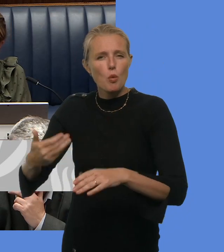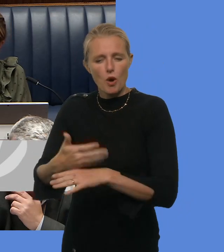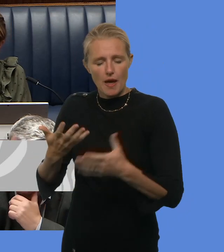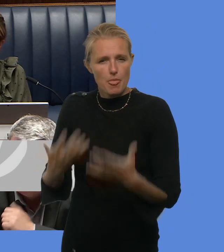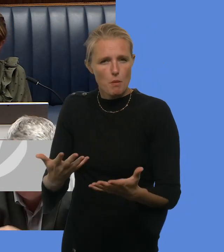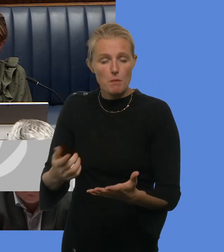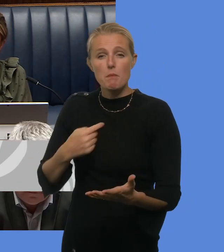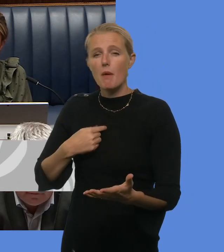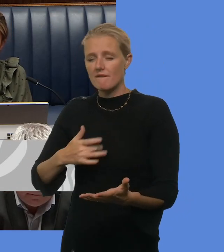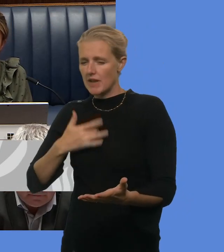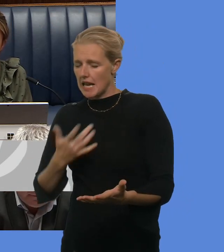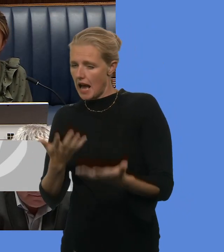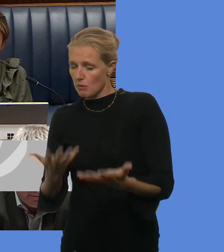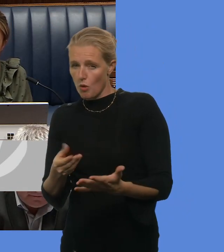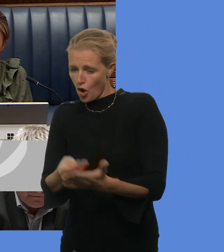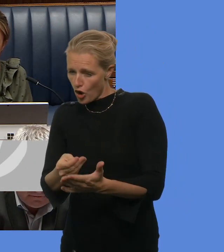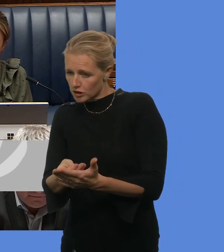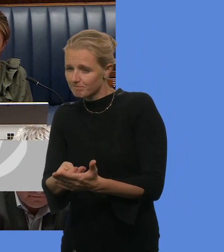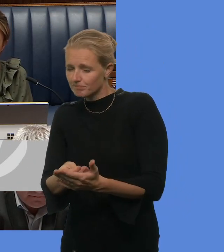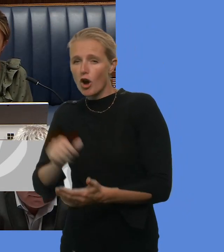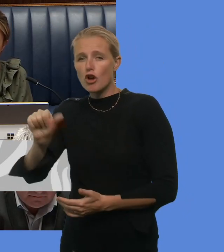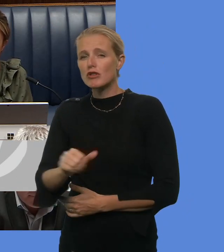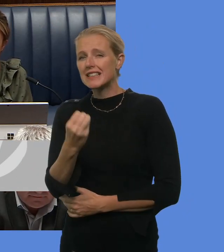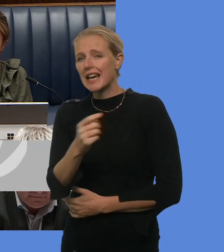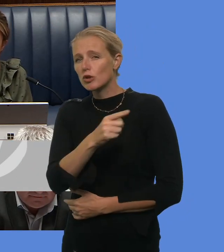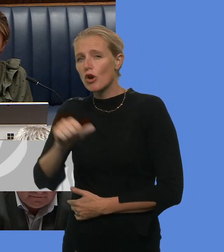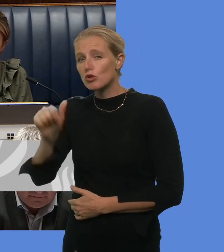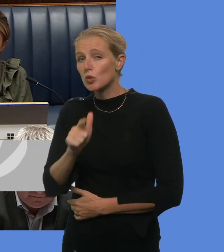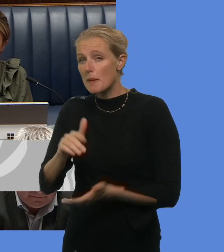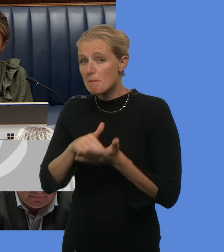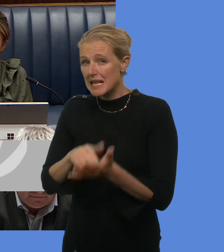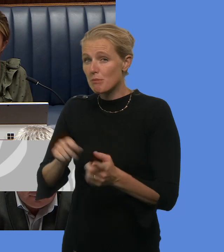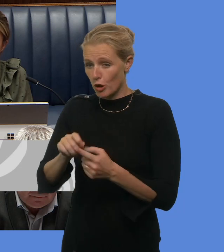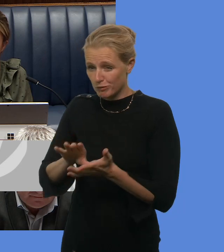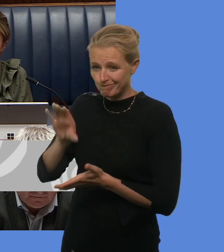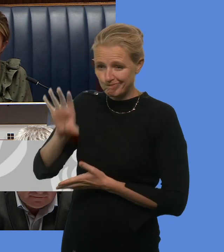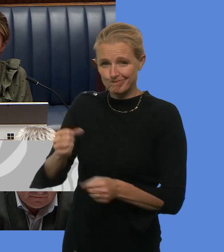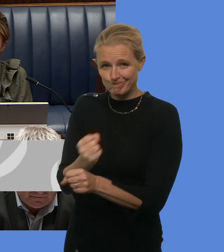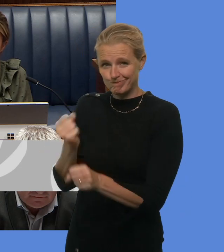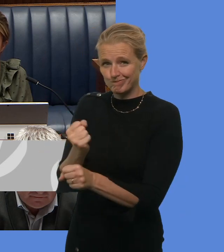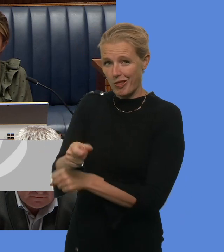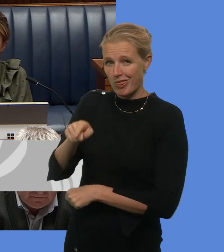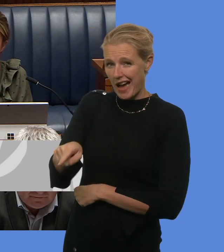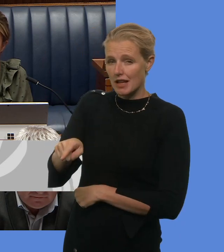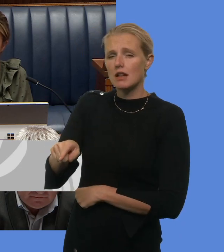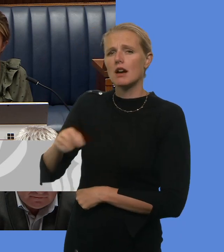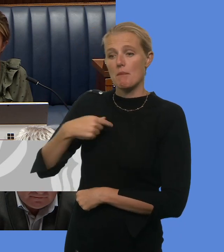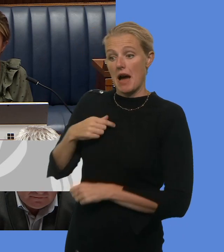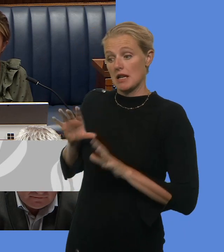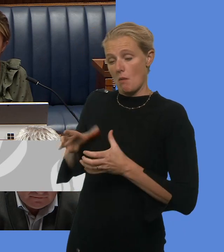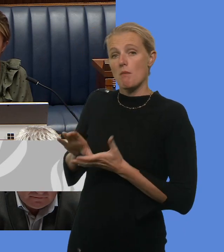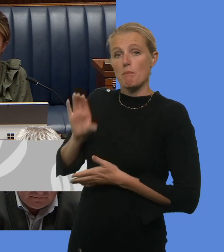going forward for the scheme is around £110 million to £120 million. That will come out of my department's